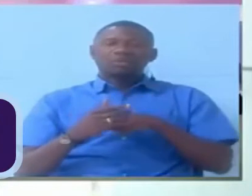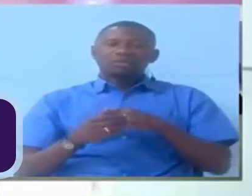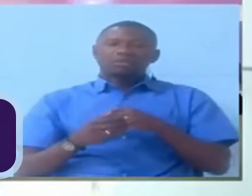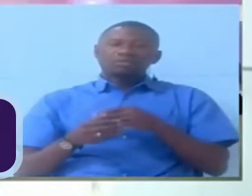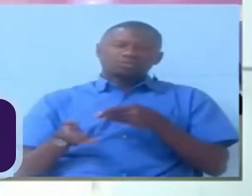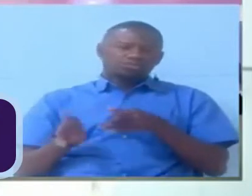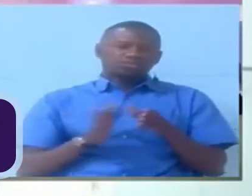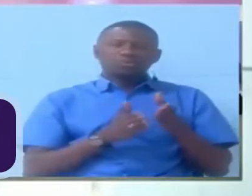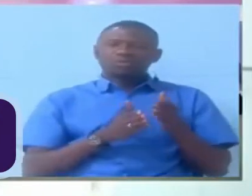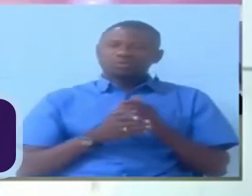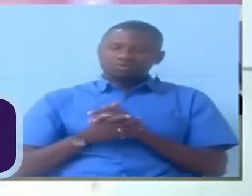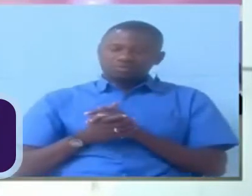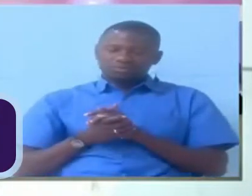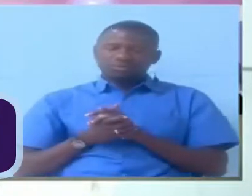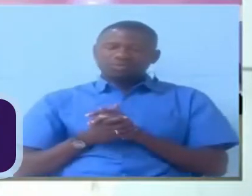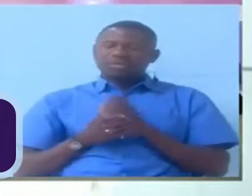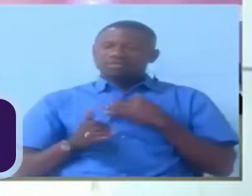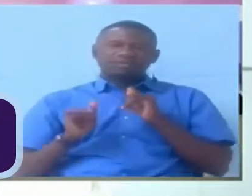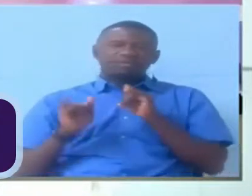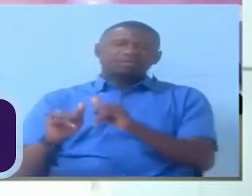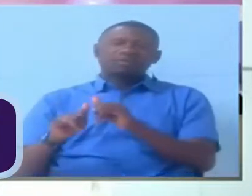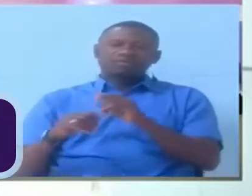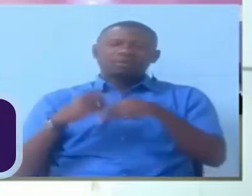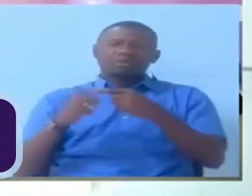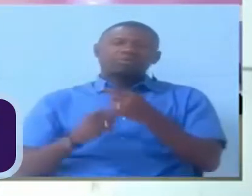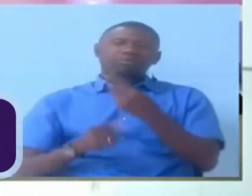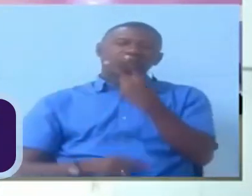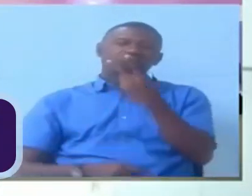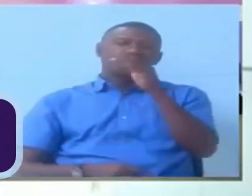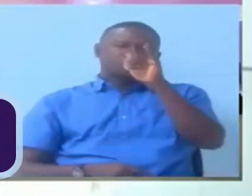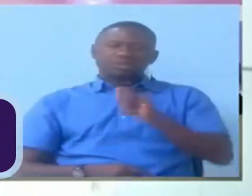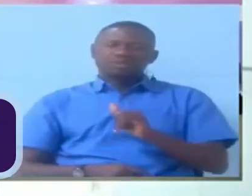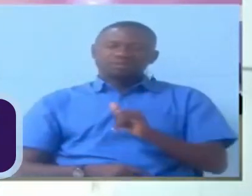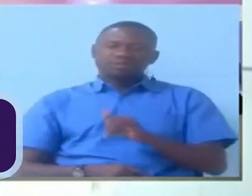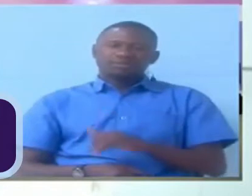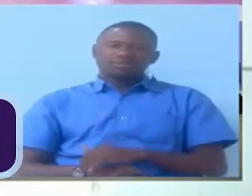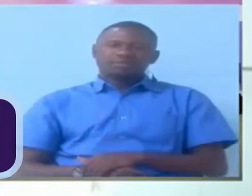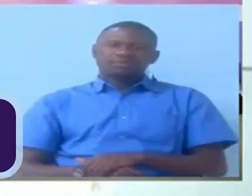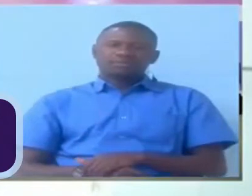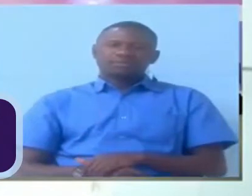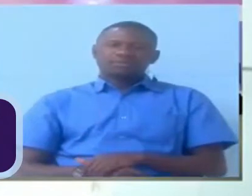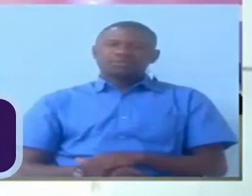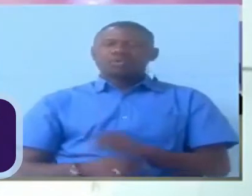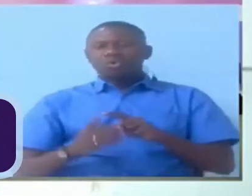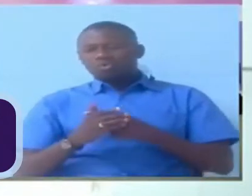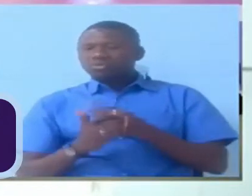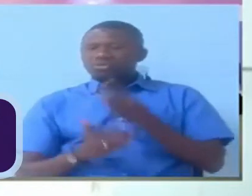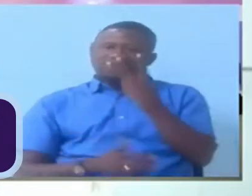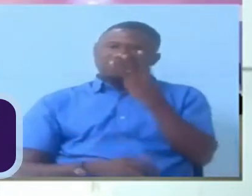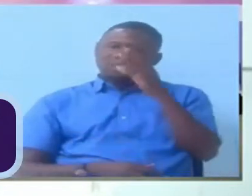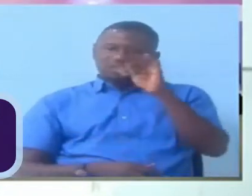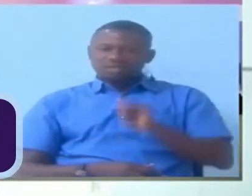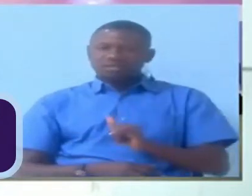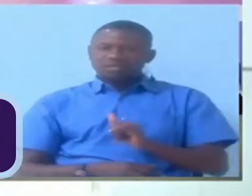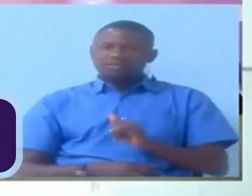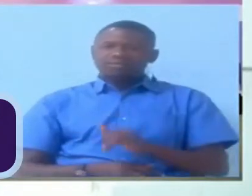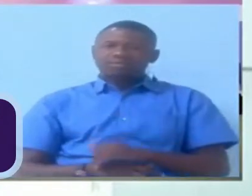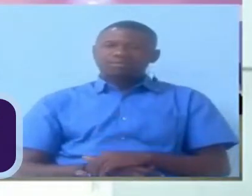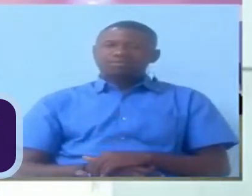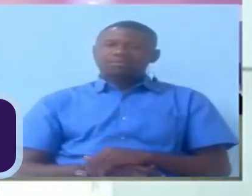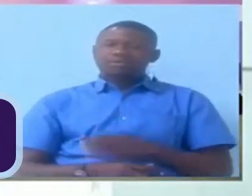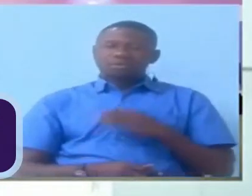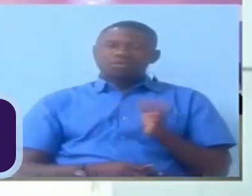class 2 or class 1. You know, below them is the staff sergeant. Warrant officer mu palace fulal class 1 wala class 2 bar ne boy do